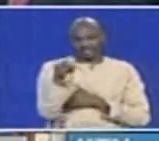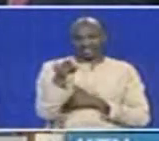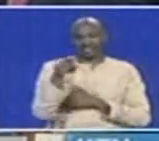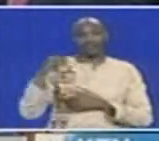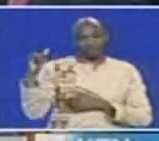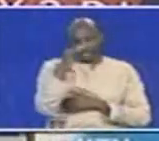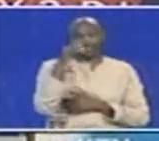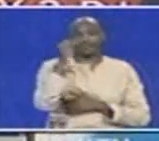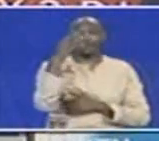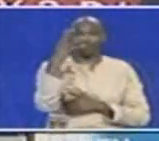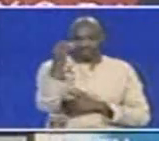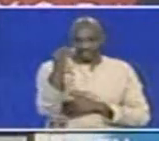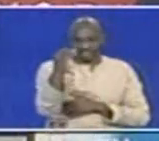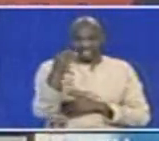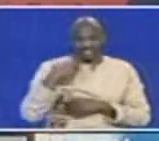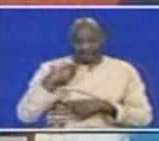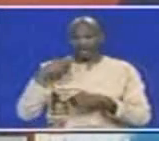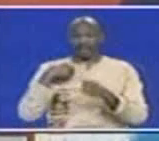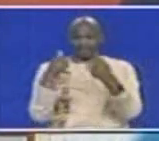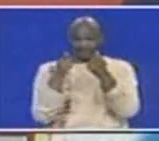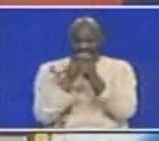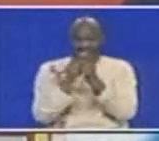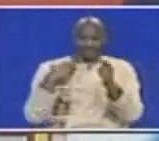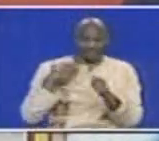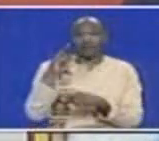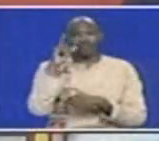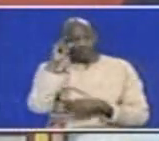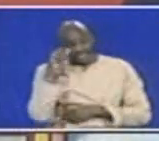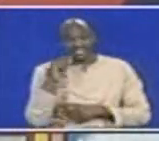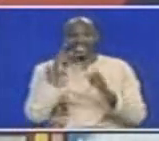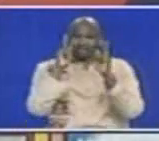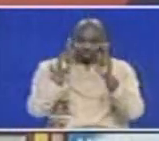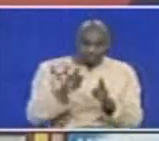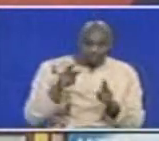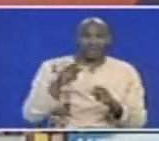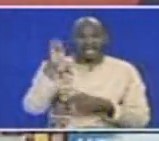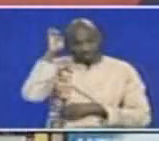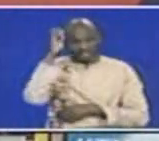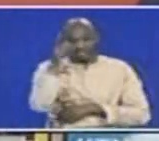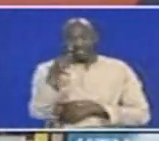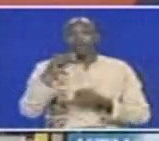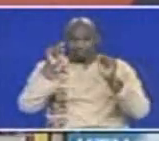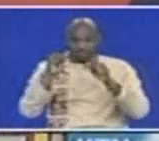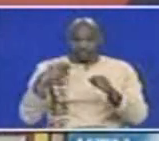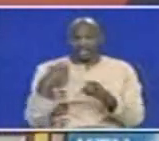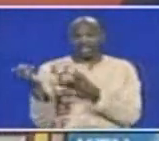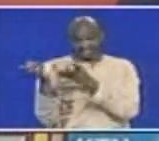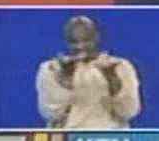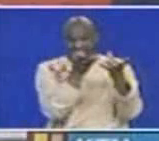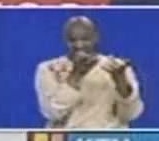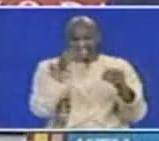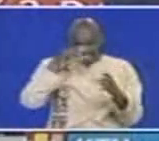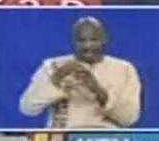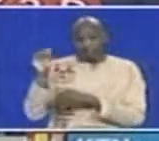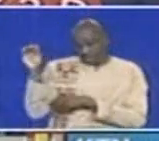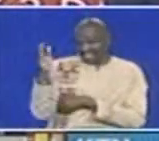Flight 540. Big matches which are going to Mombasa, Kisumu, Eldoret, wherever, we can actually take them in the